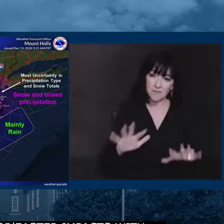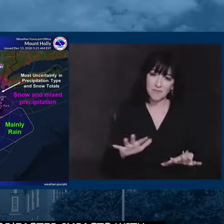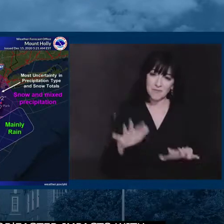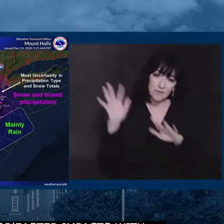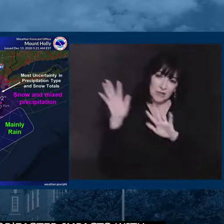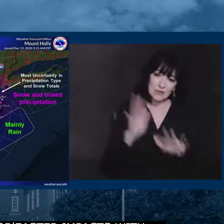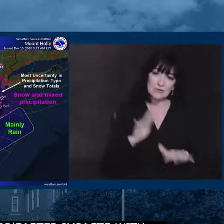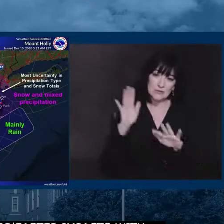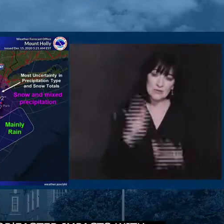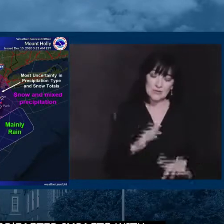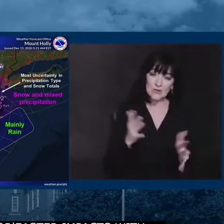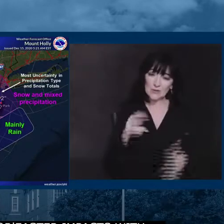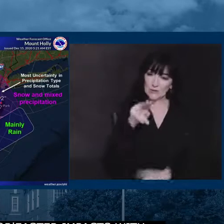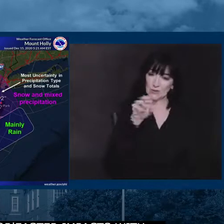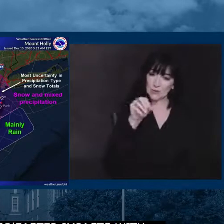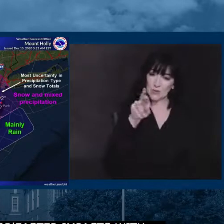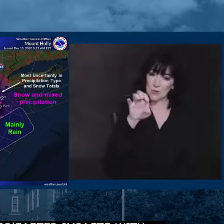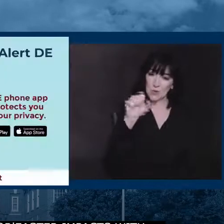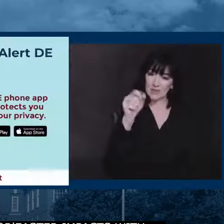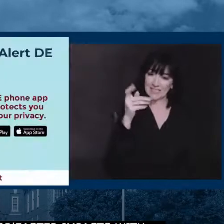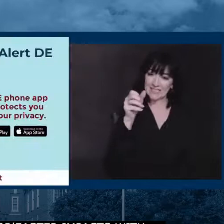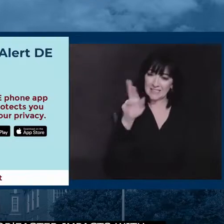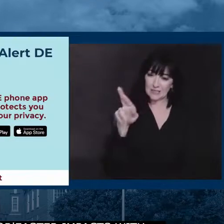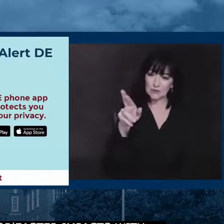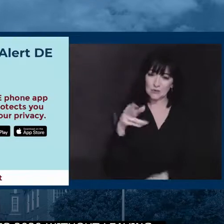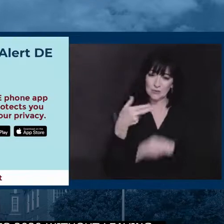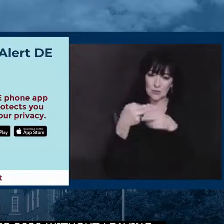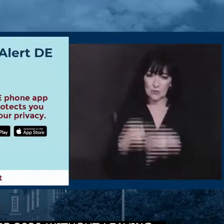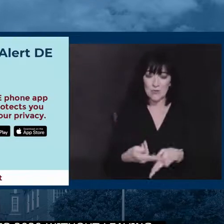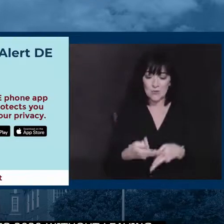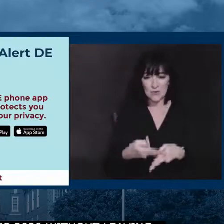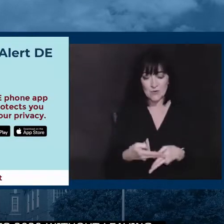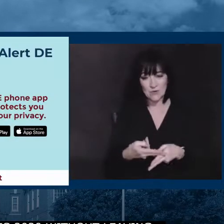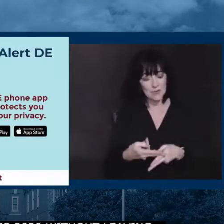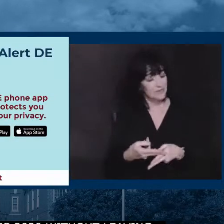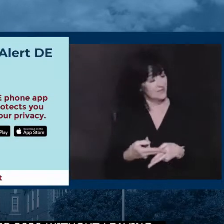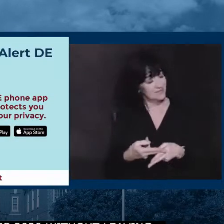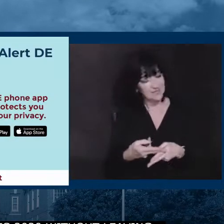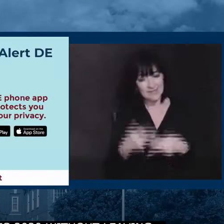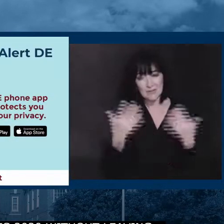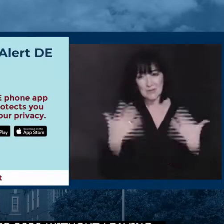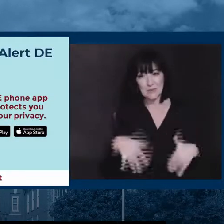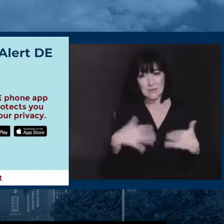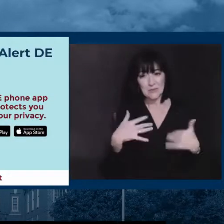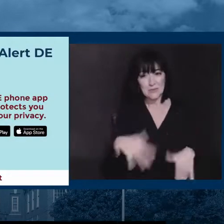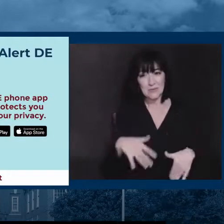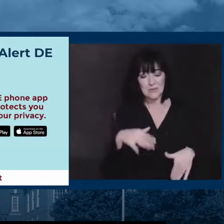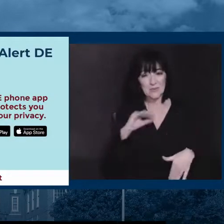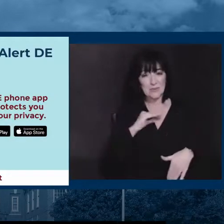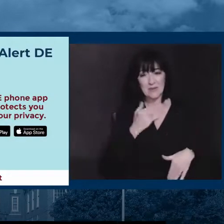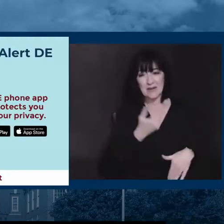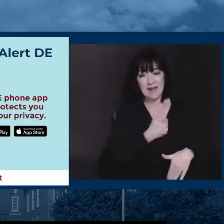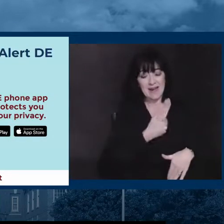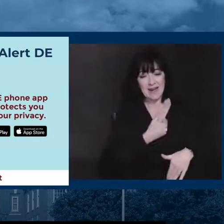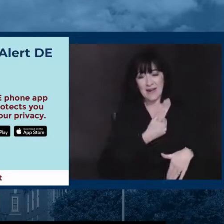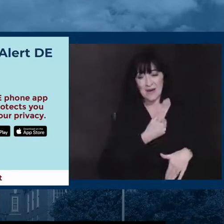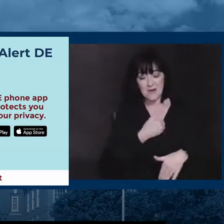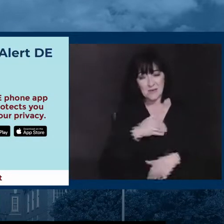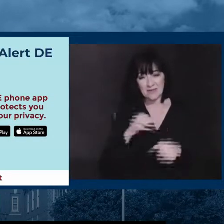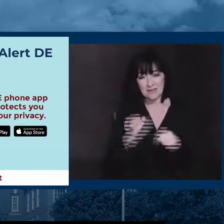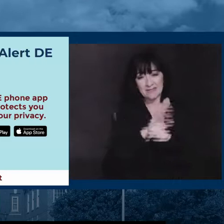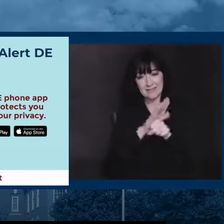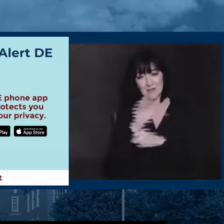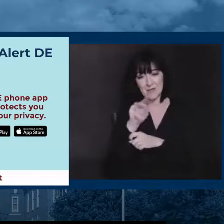major nor'easter, AJ, as we continue to respond to COVID-19. Obviously, some really